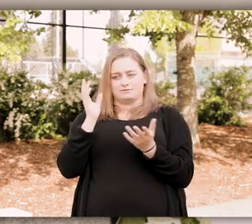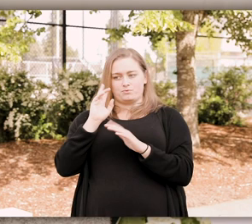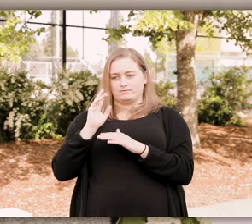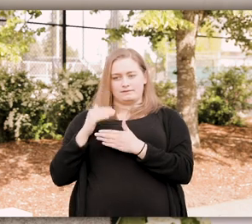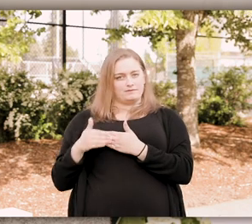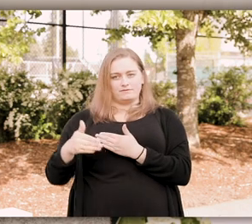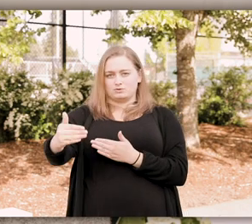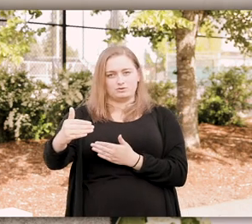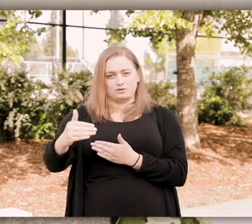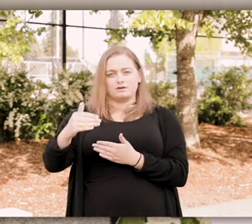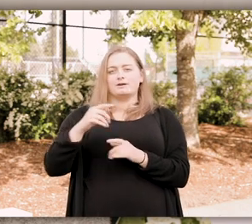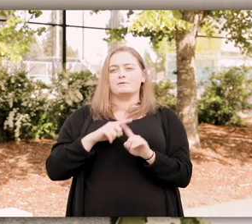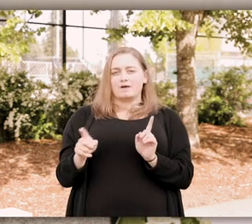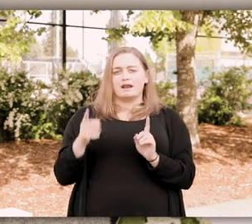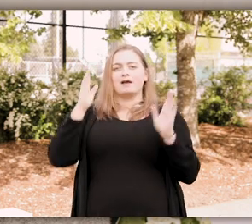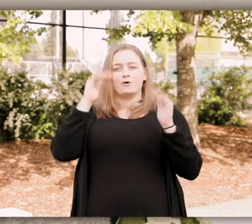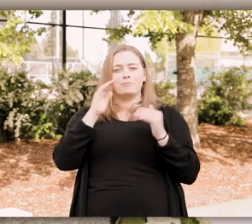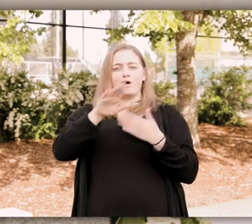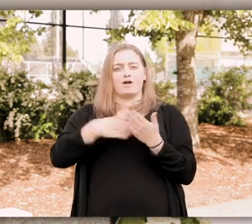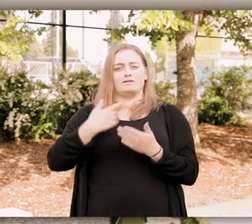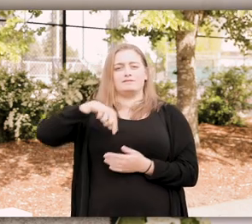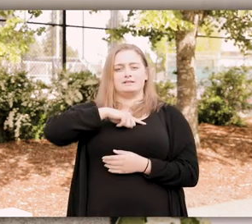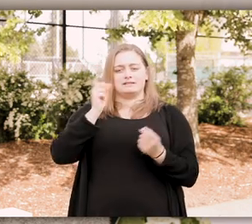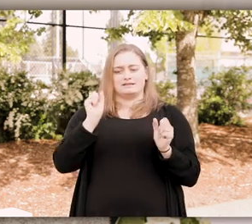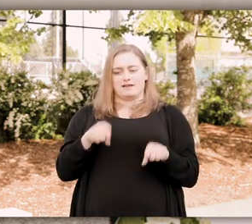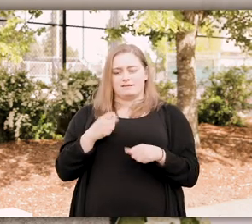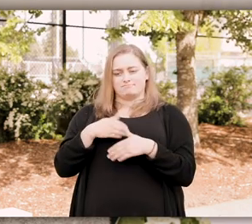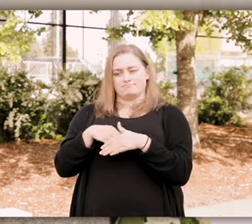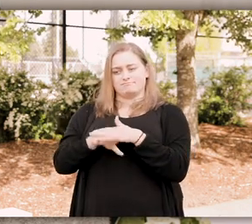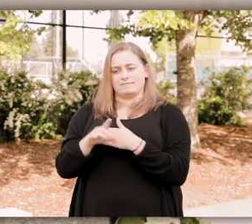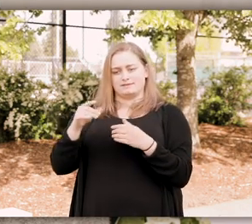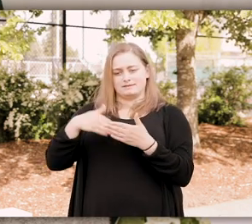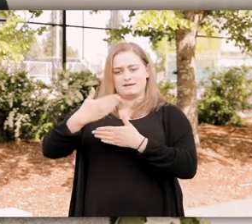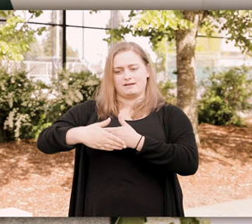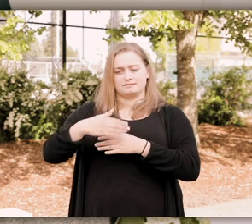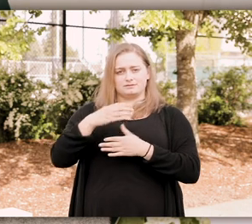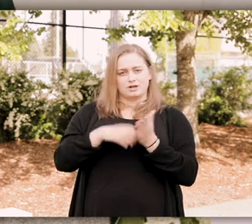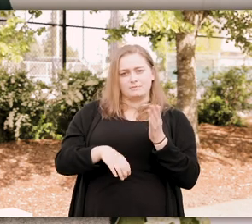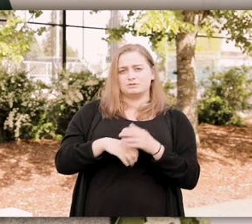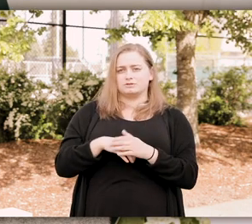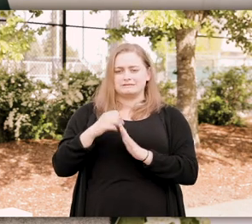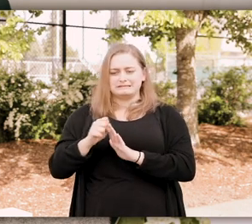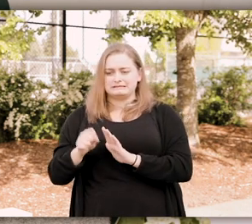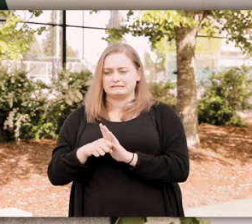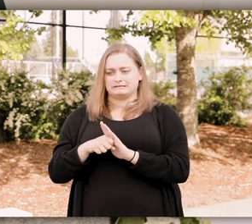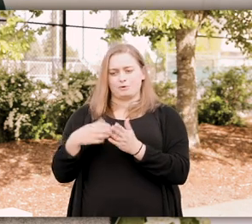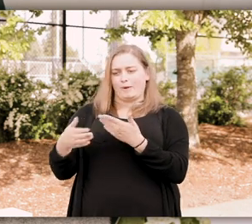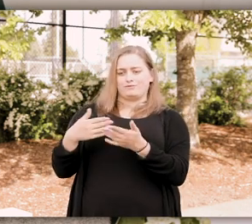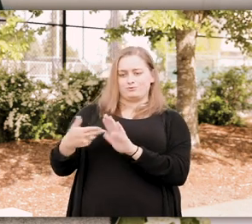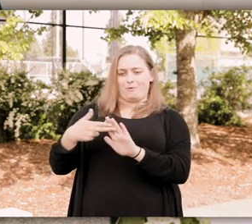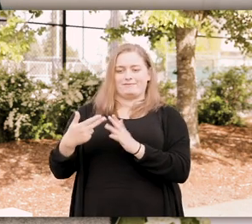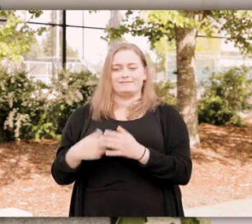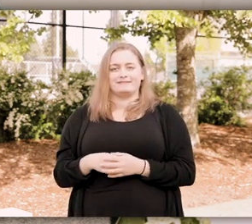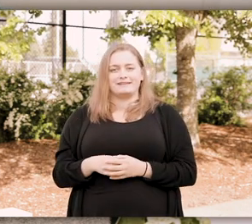fashion. I hope all of us can go into this next chapter, season, whatever you want to call it, not knowing what will happen